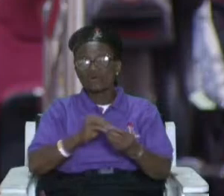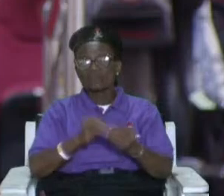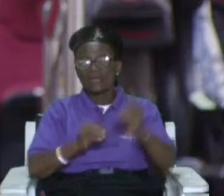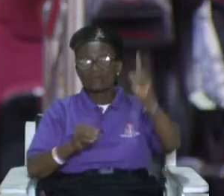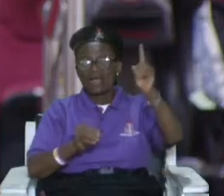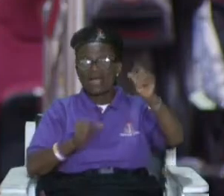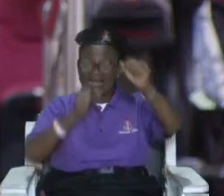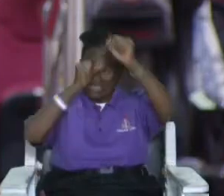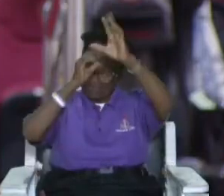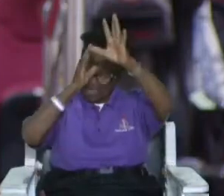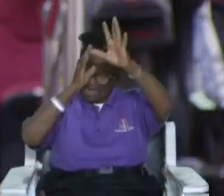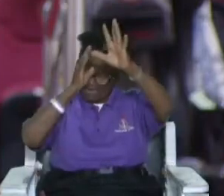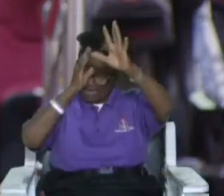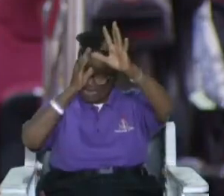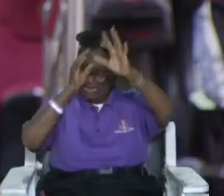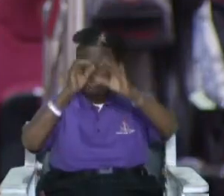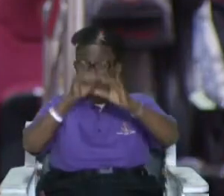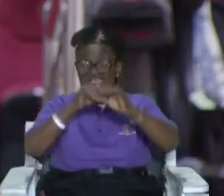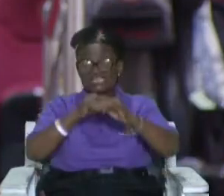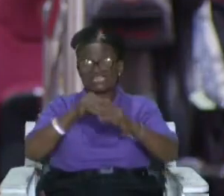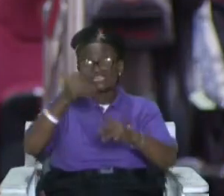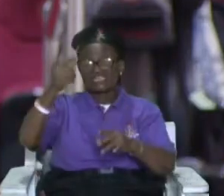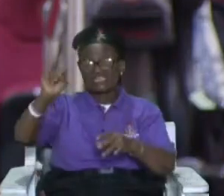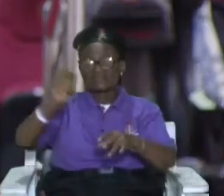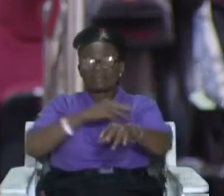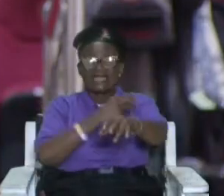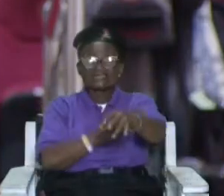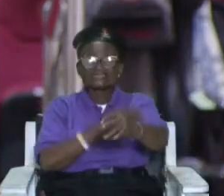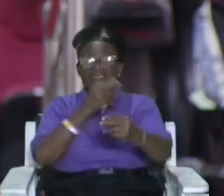in the mighty name of Jesus,